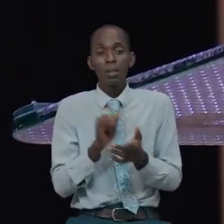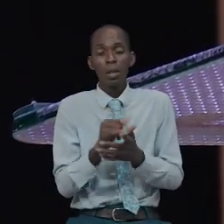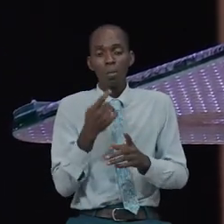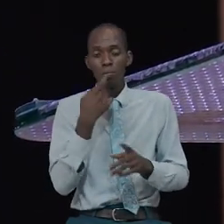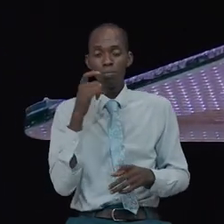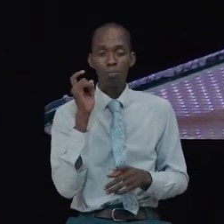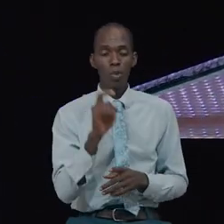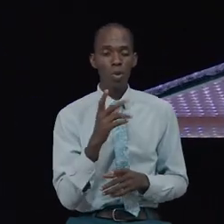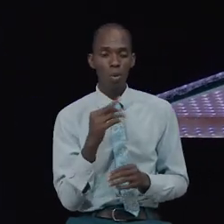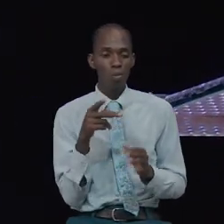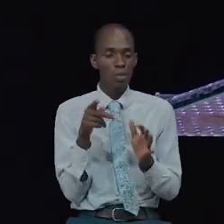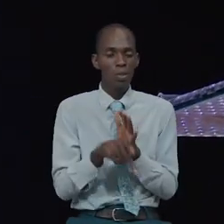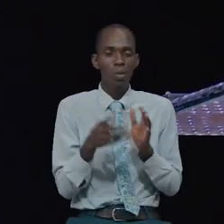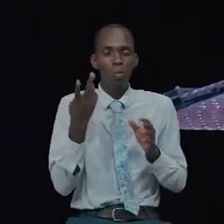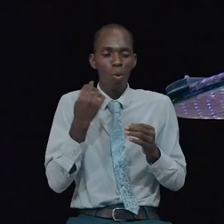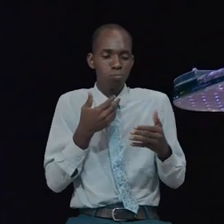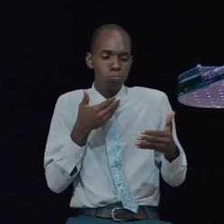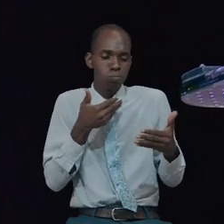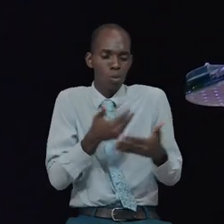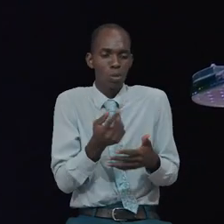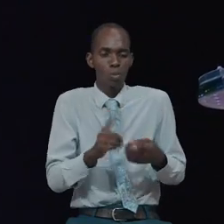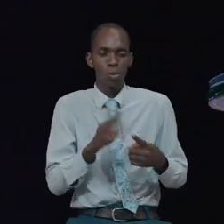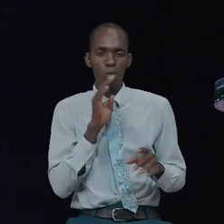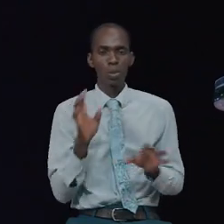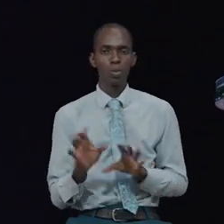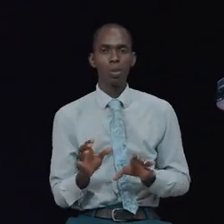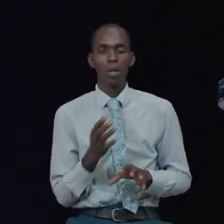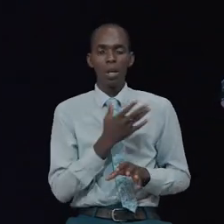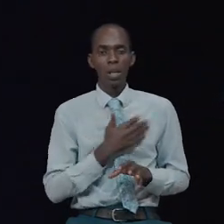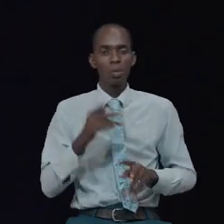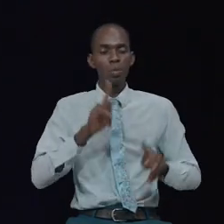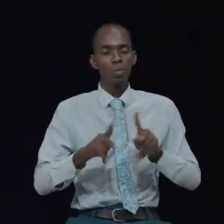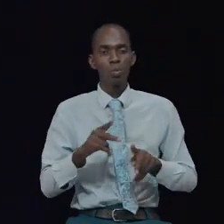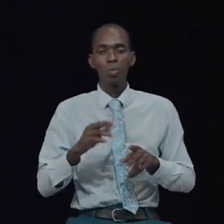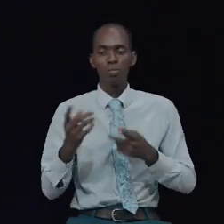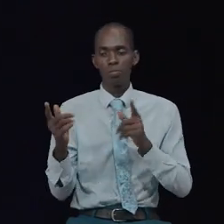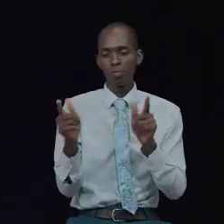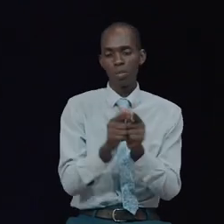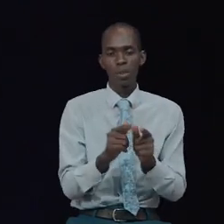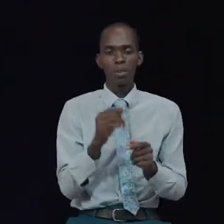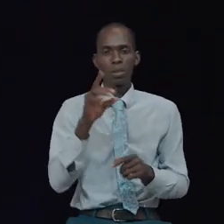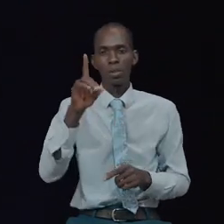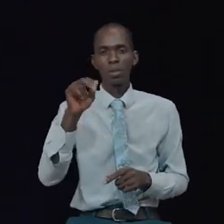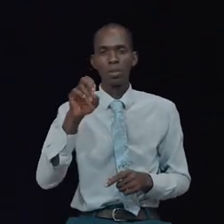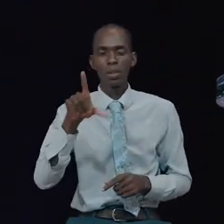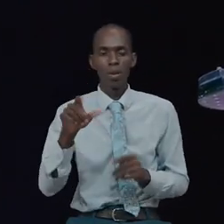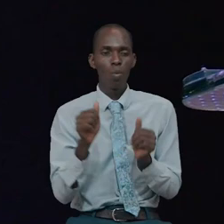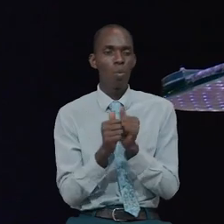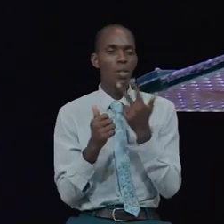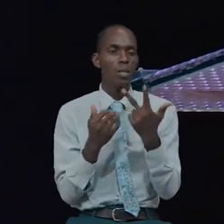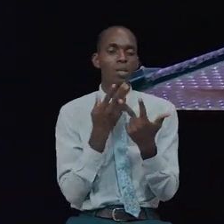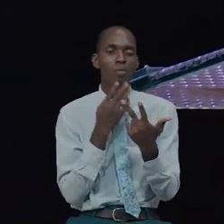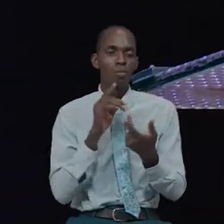be fulfilled, then the executioners got to Daniel, Shadrach, Meshach, and Abednego.